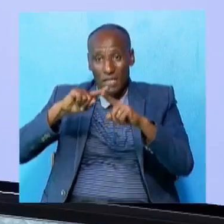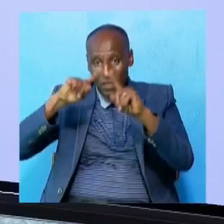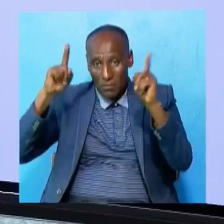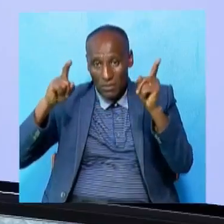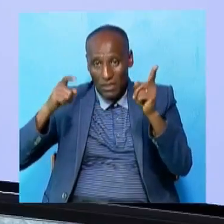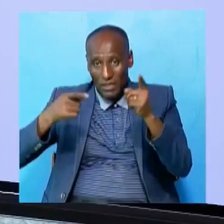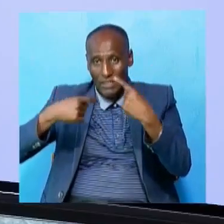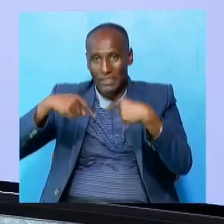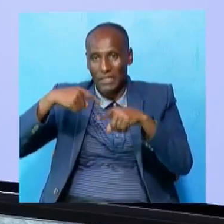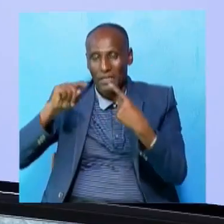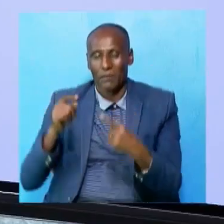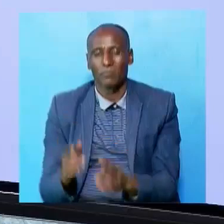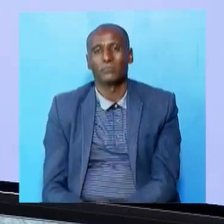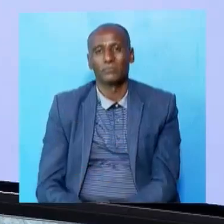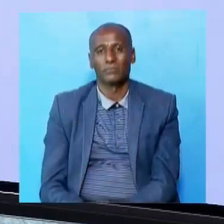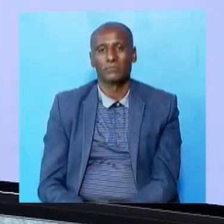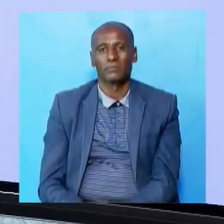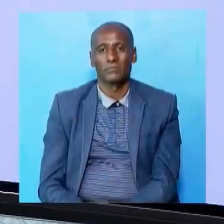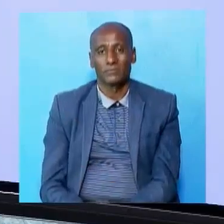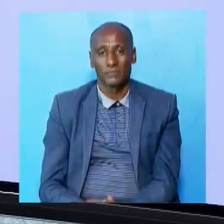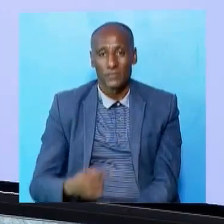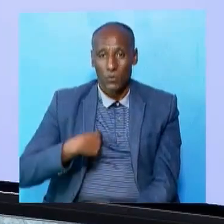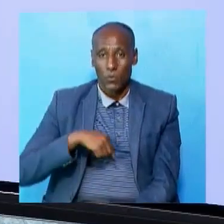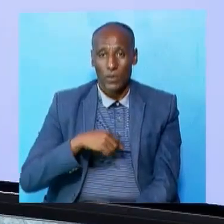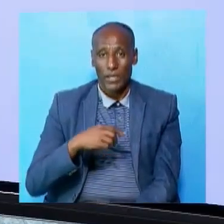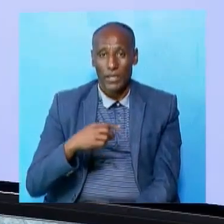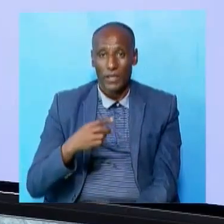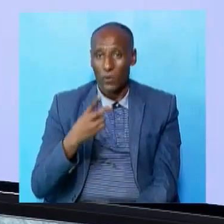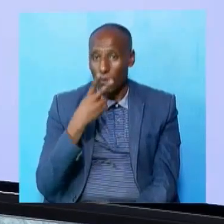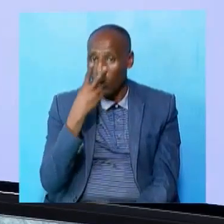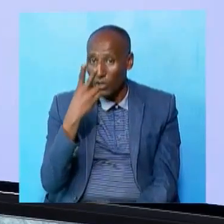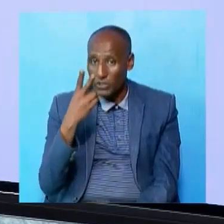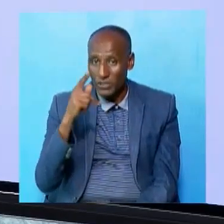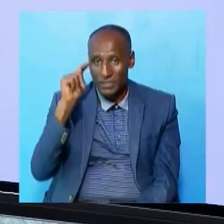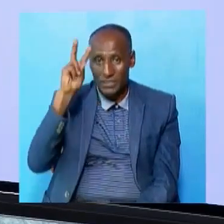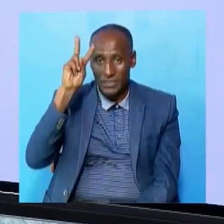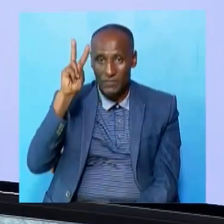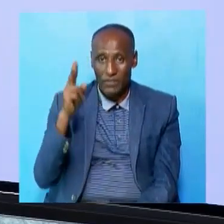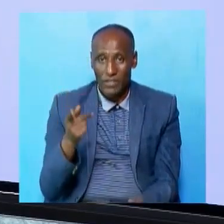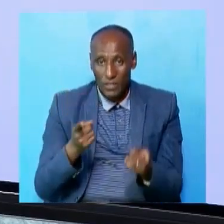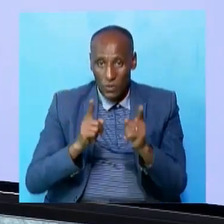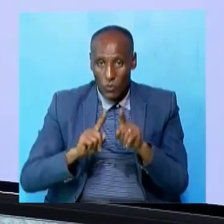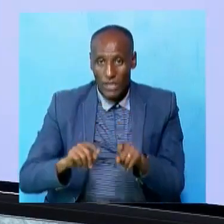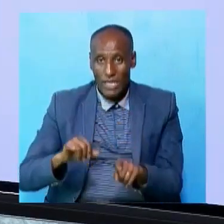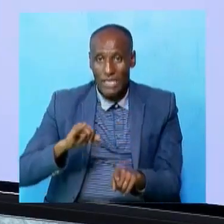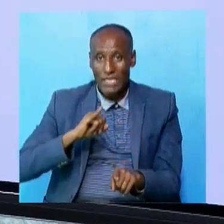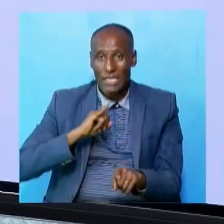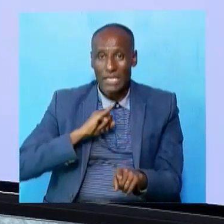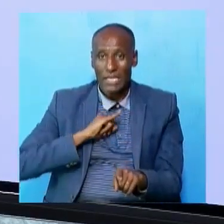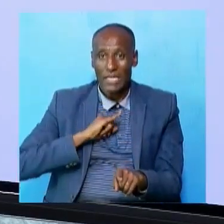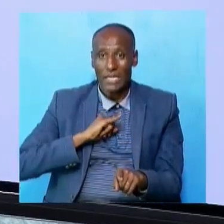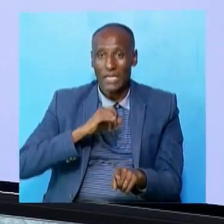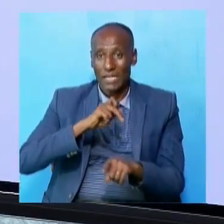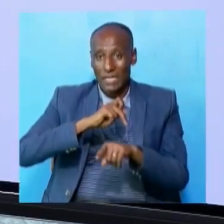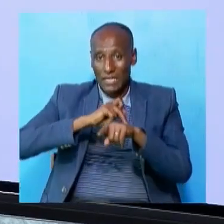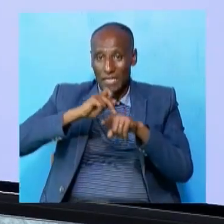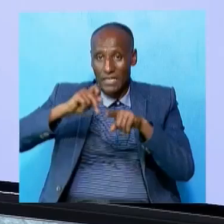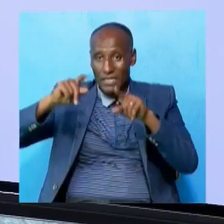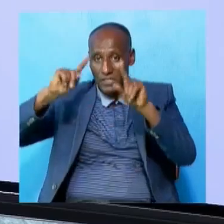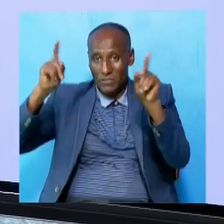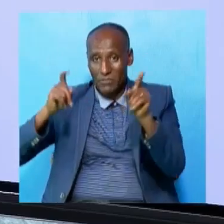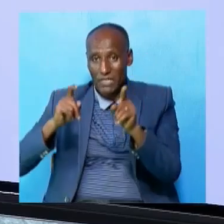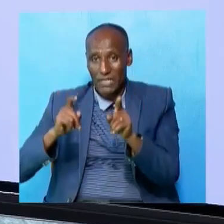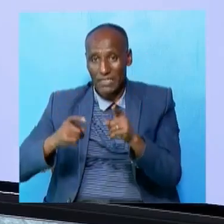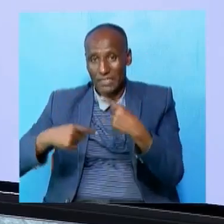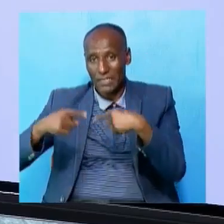Okay. The second one, we watch TV when he come. And the